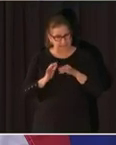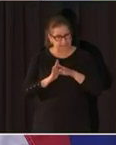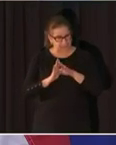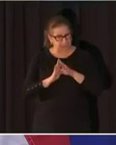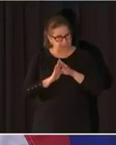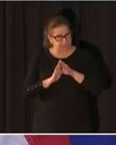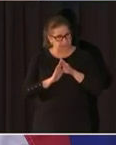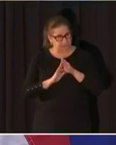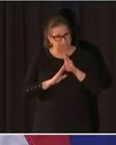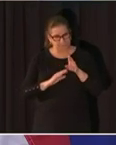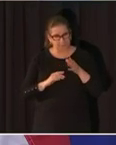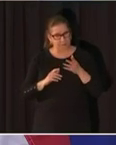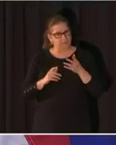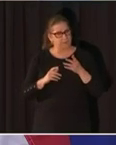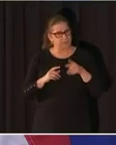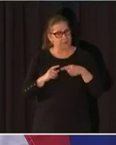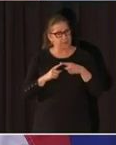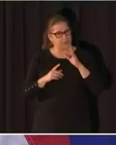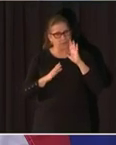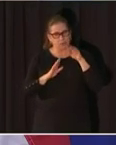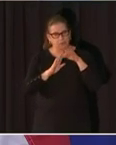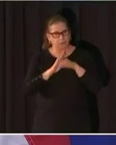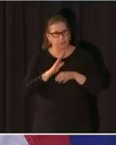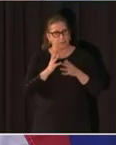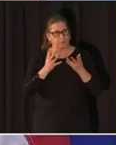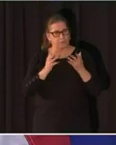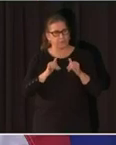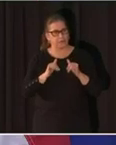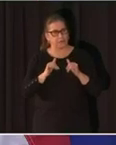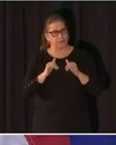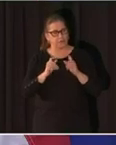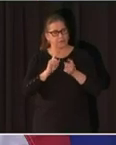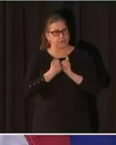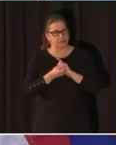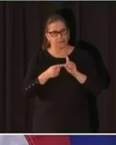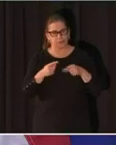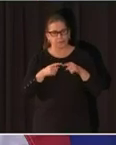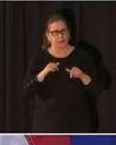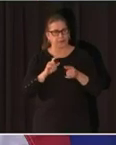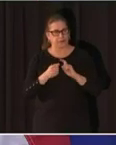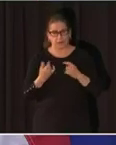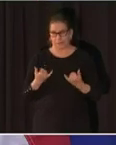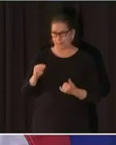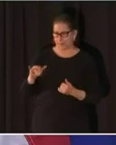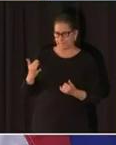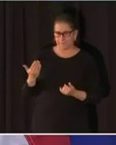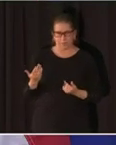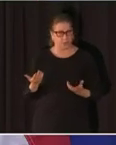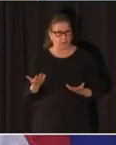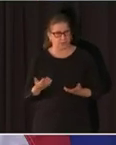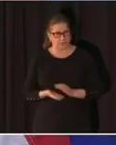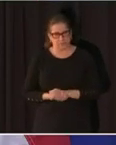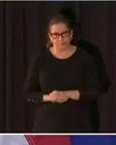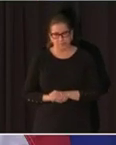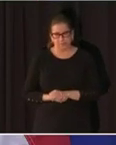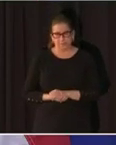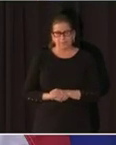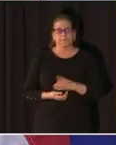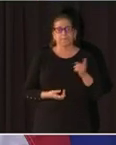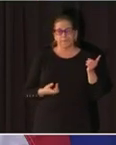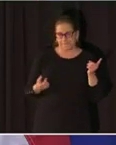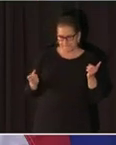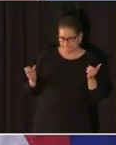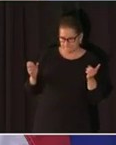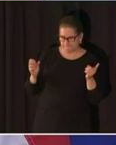peak. Well, let me see. You said Alex? Yes. Alex, we are, and I will ask